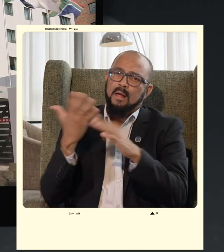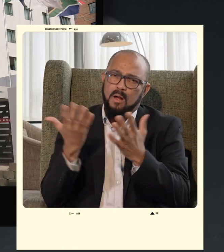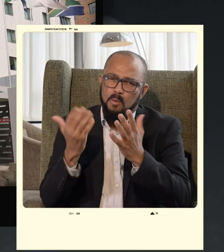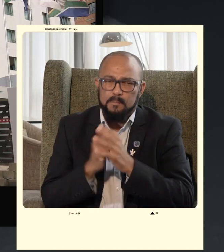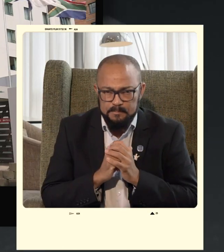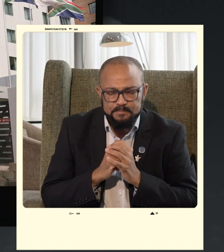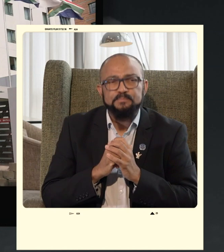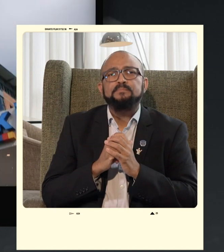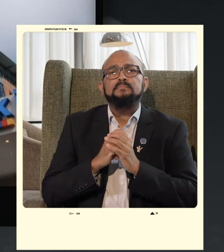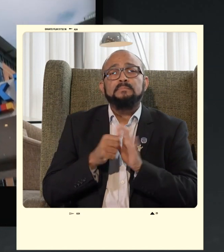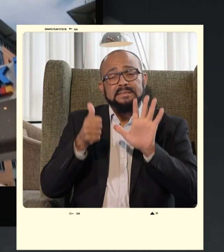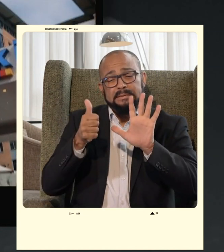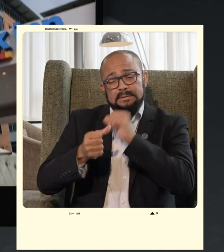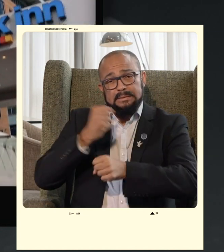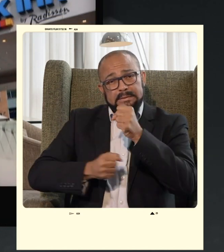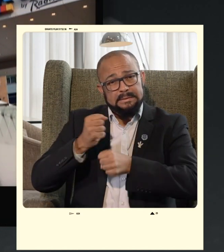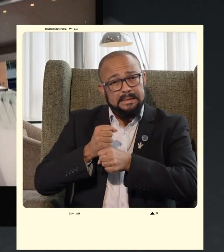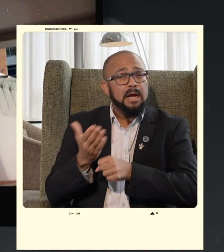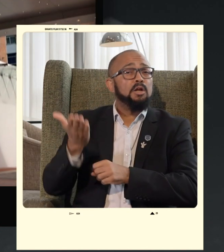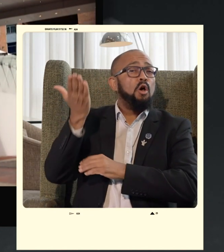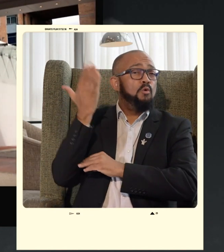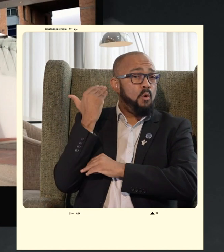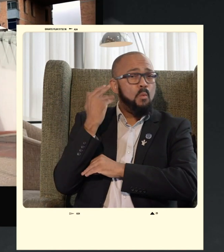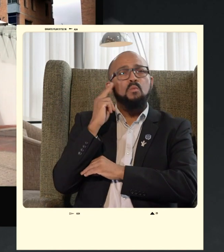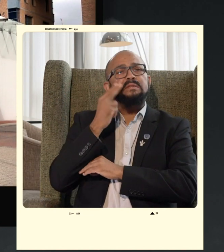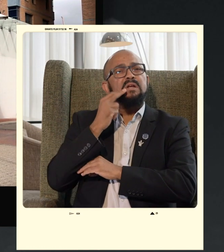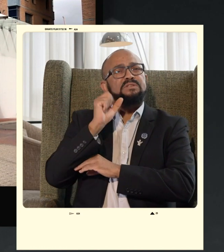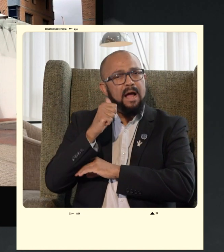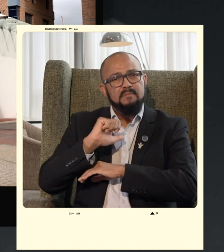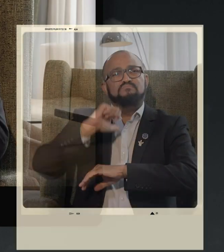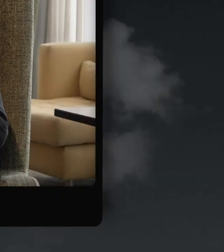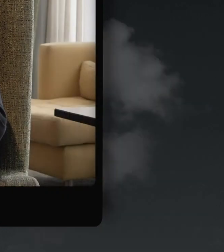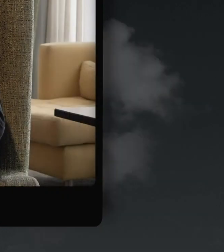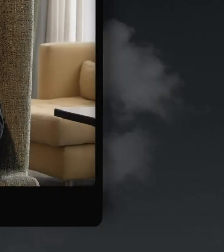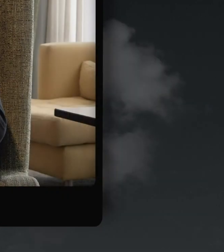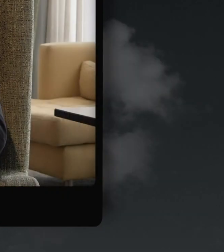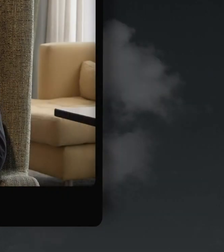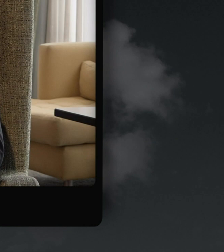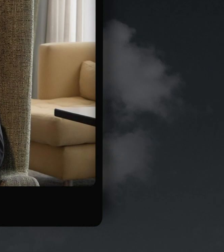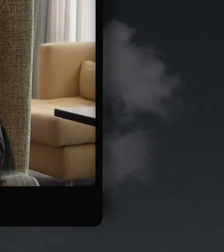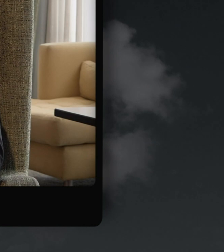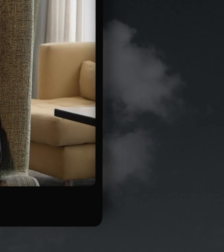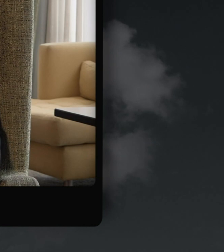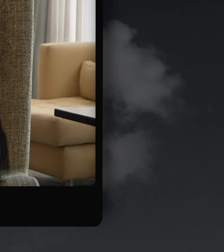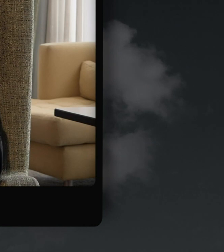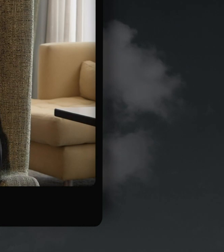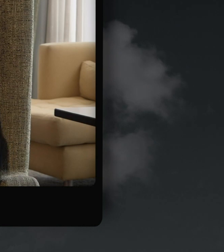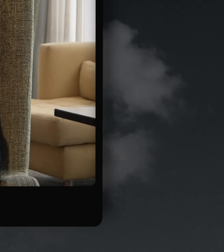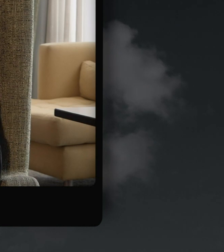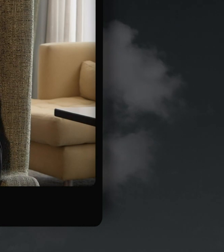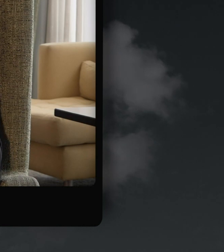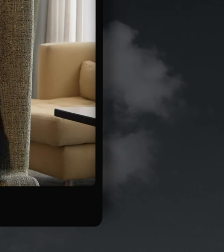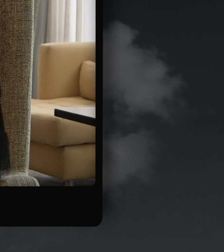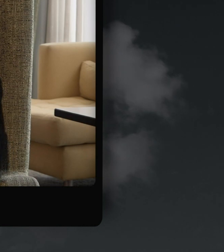This hotel and how this hotel came about. 10 years ago, Defs